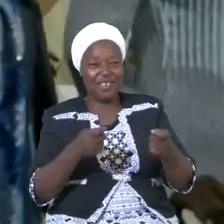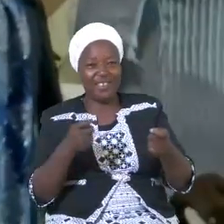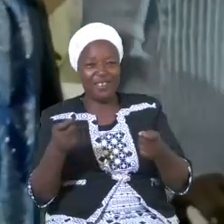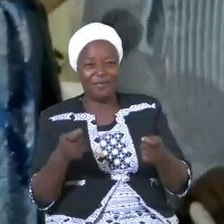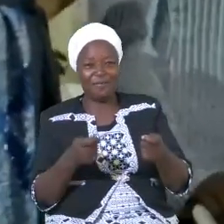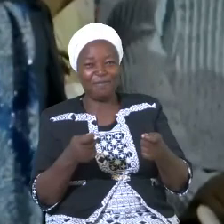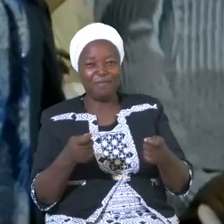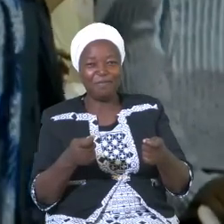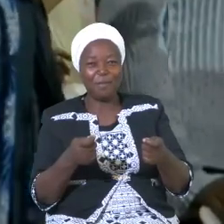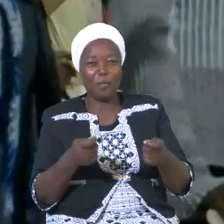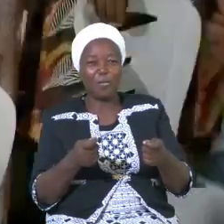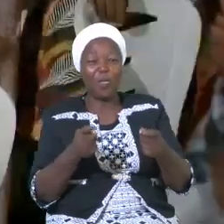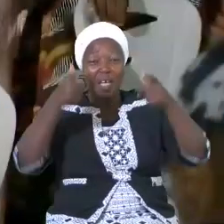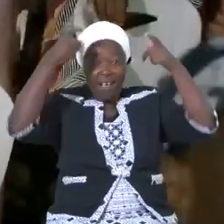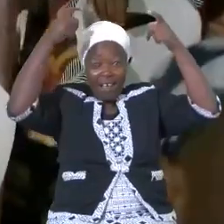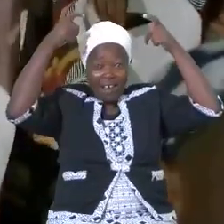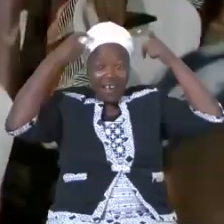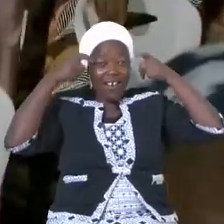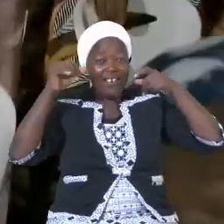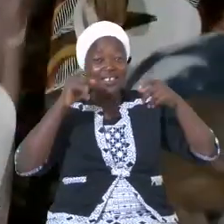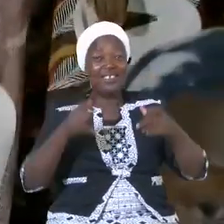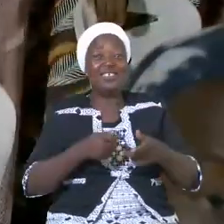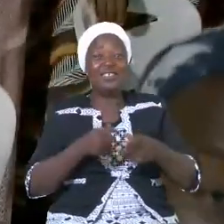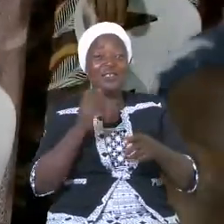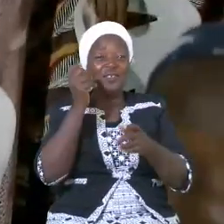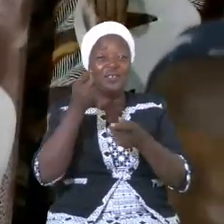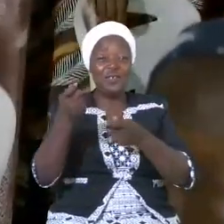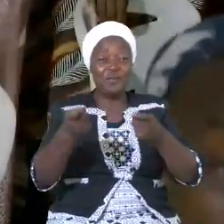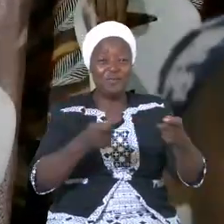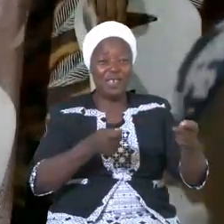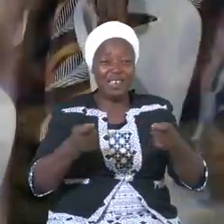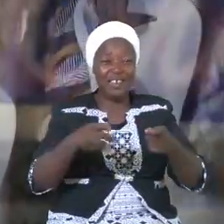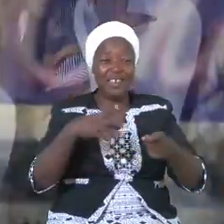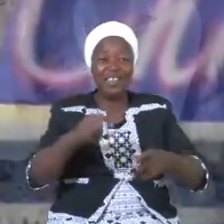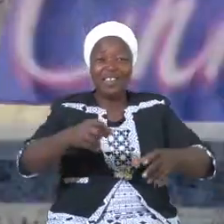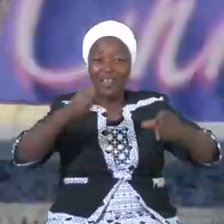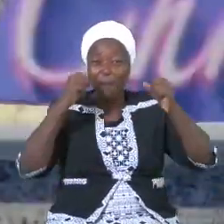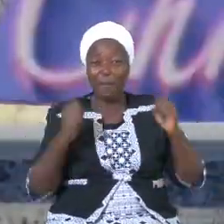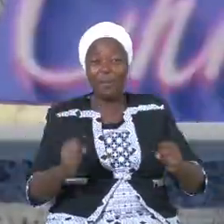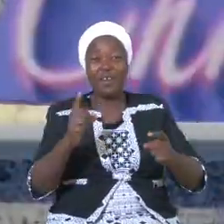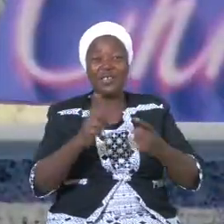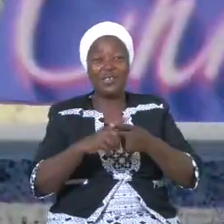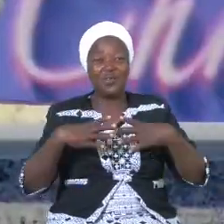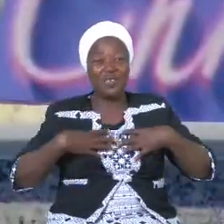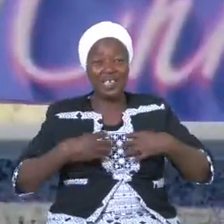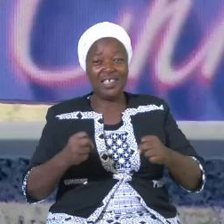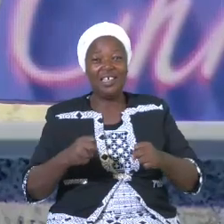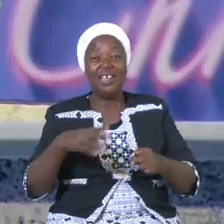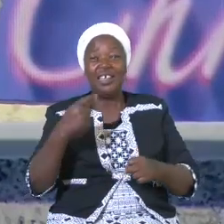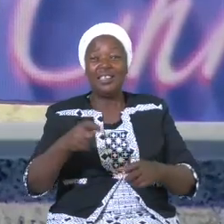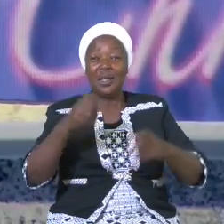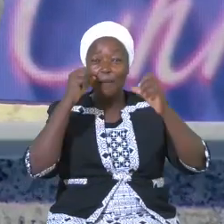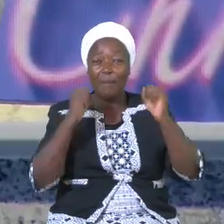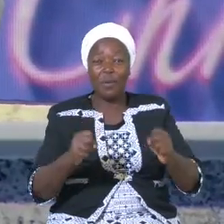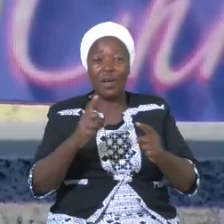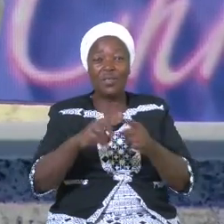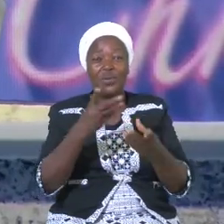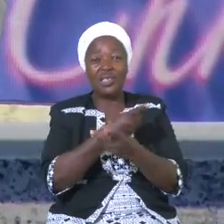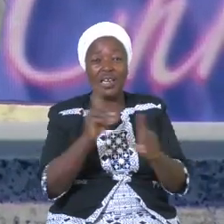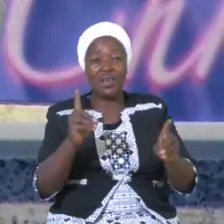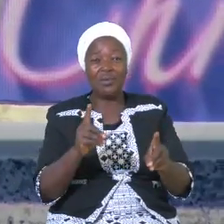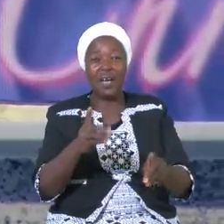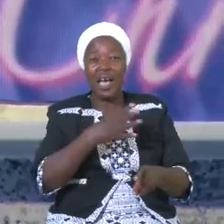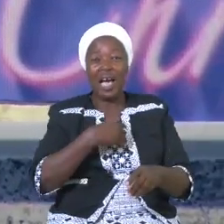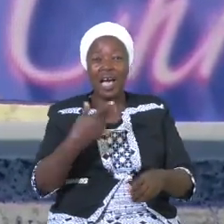crowning dominion the power to heal the power to deliver and the